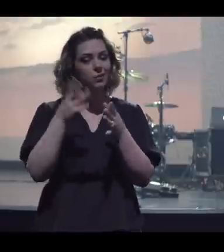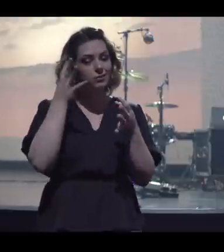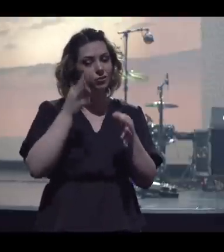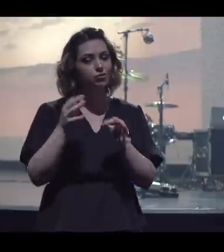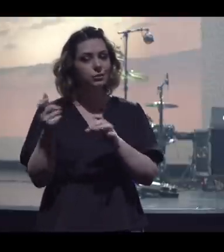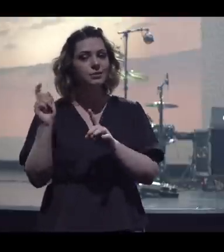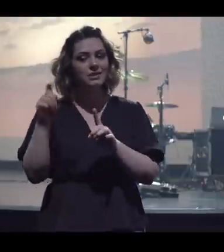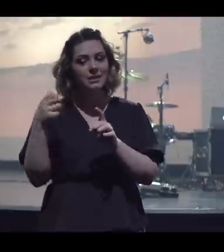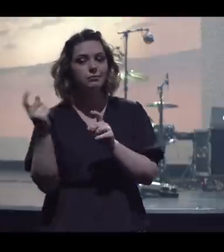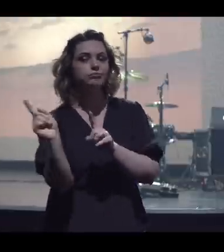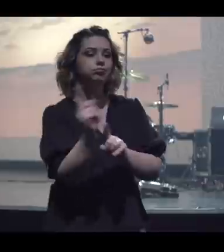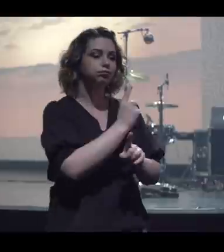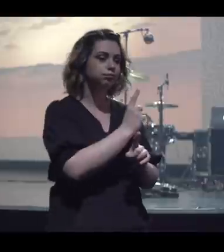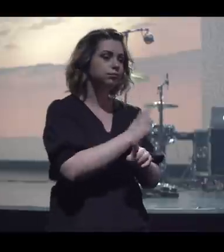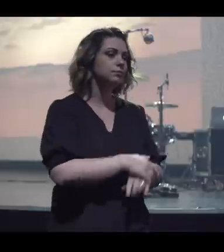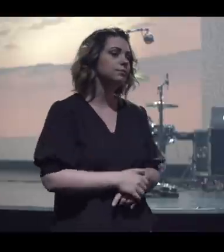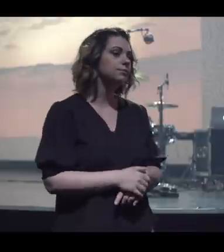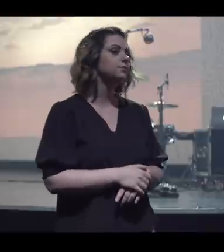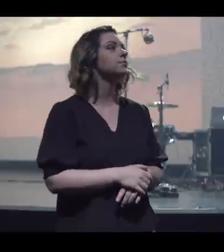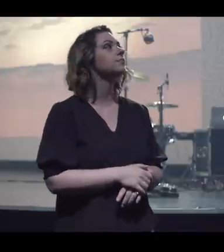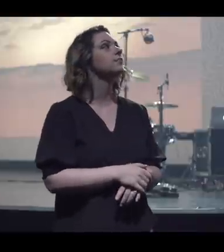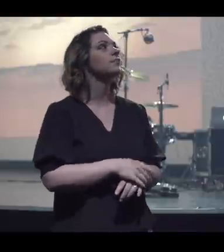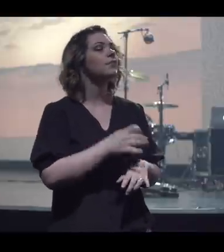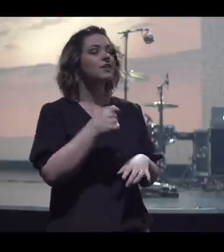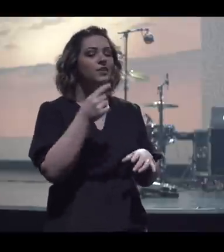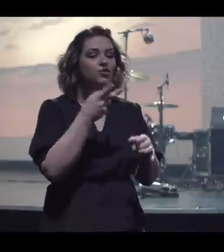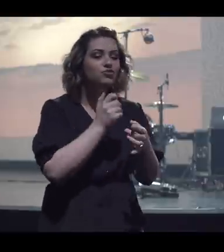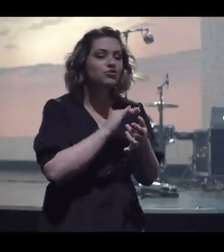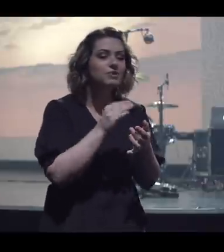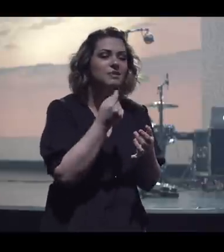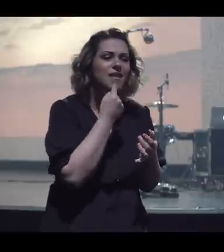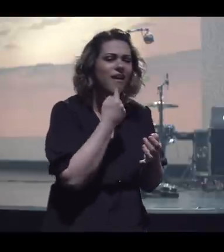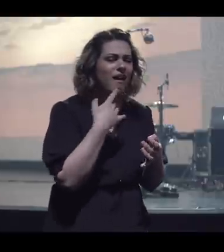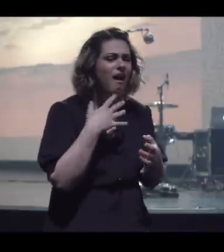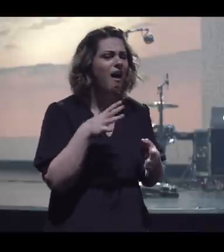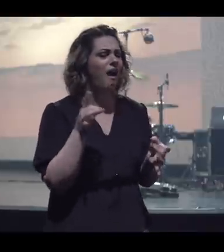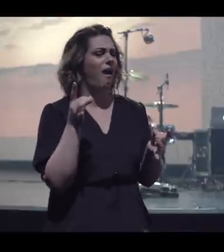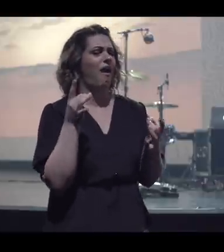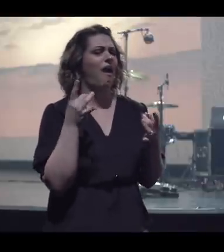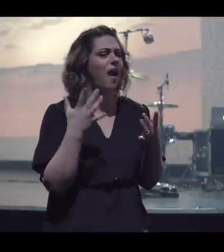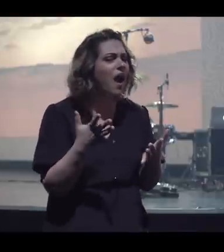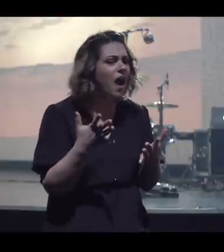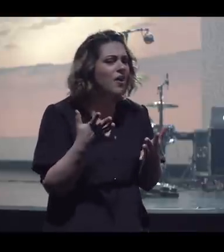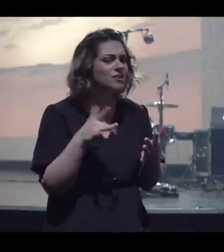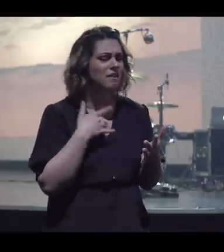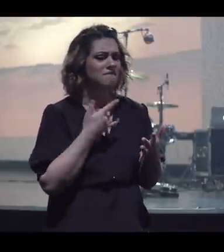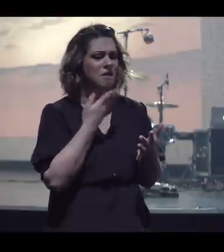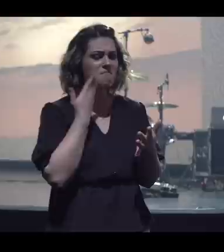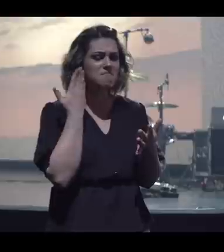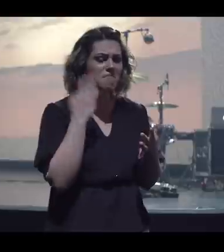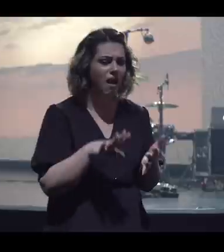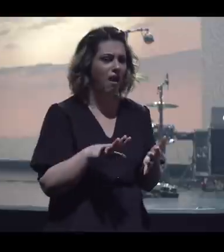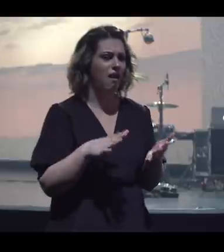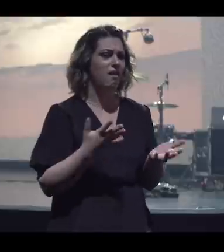boom. And the sheep says, ouch, that felt bad.